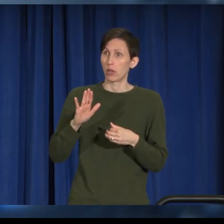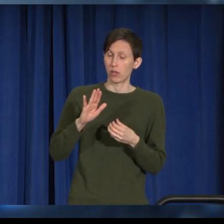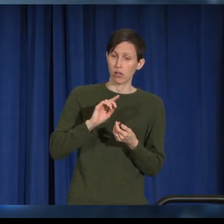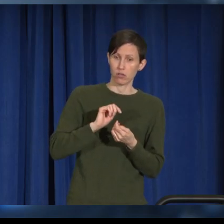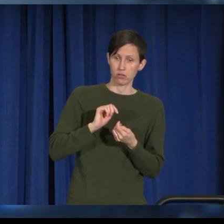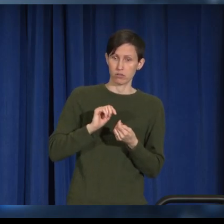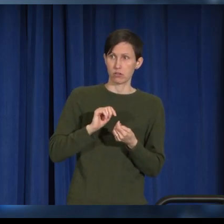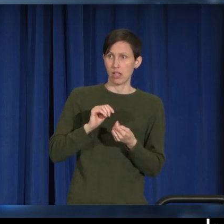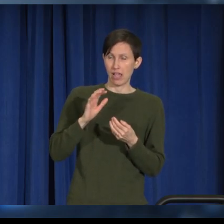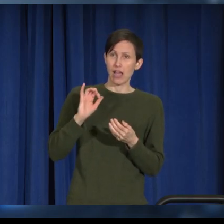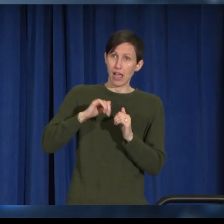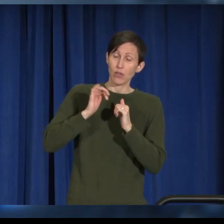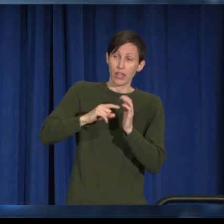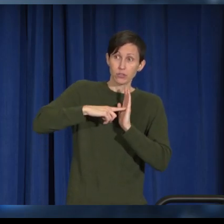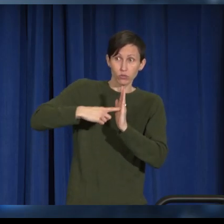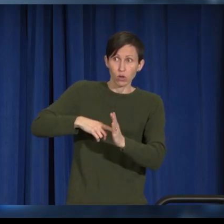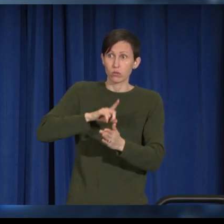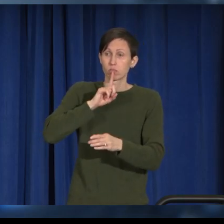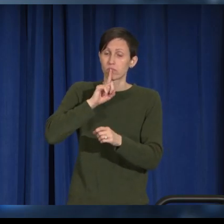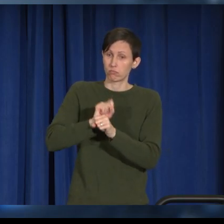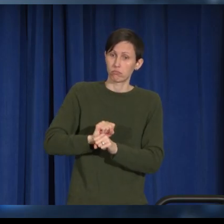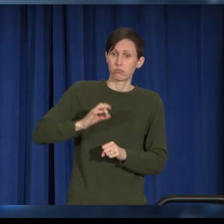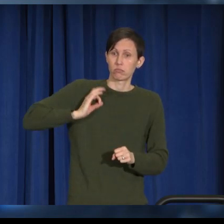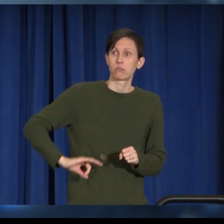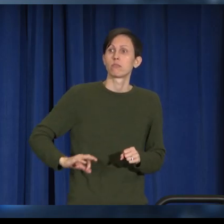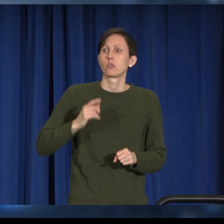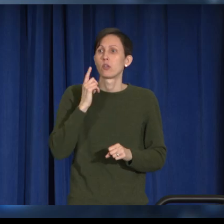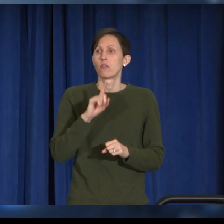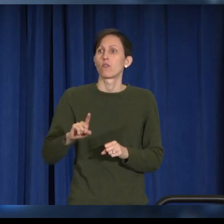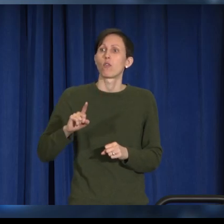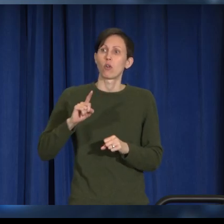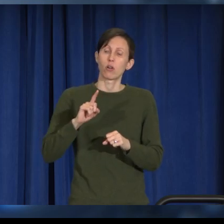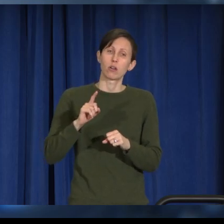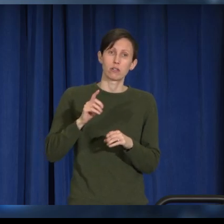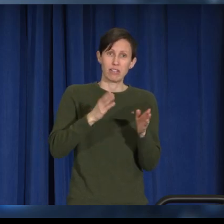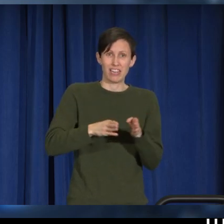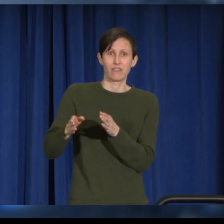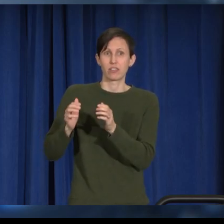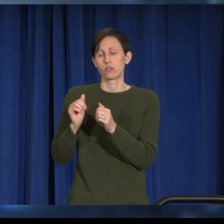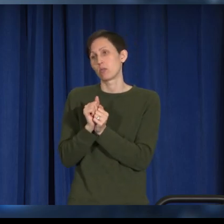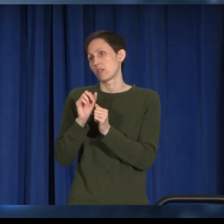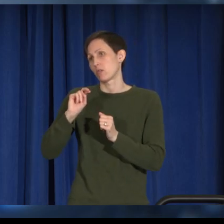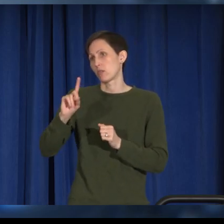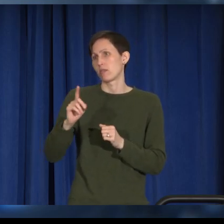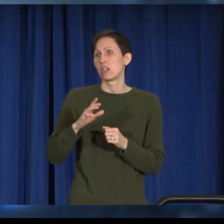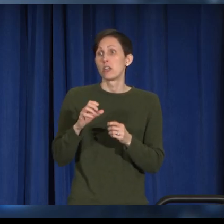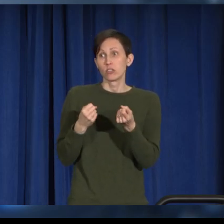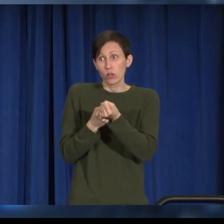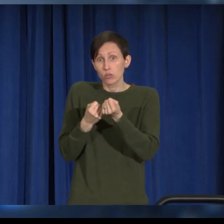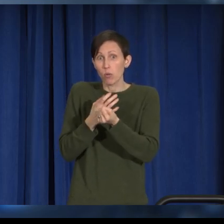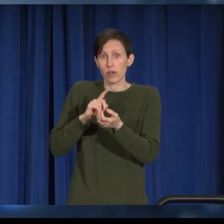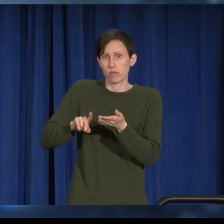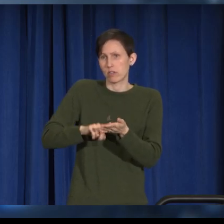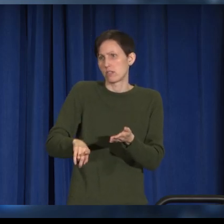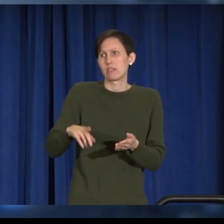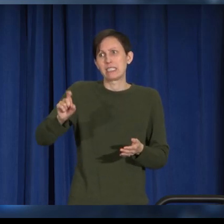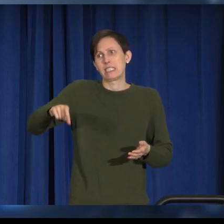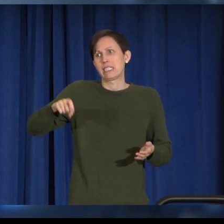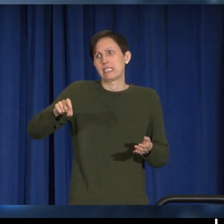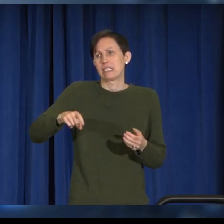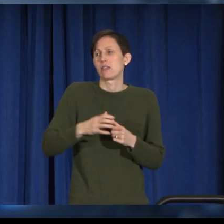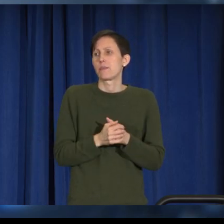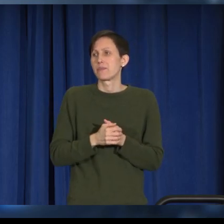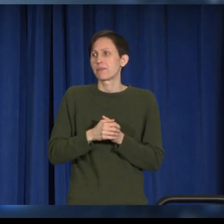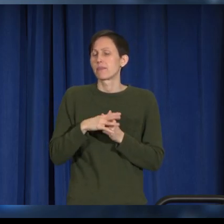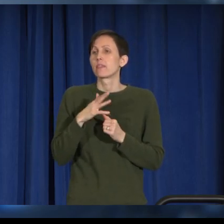benefits for people with neurodivergence in the disabled community. So support and research is definitely greatly needed in